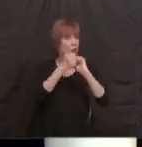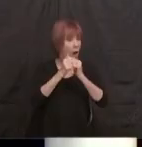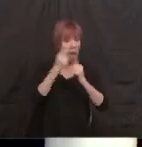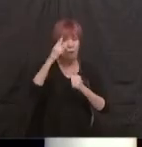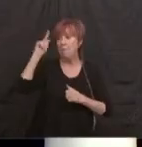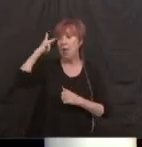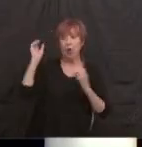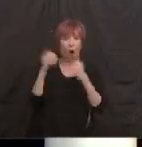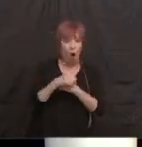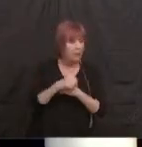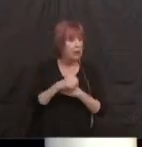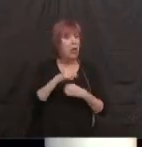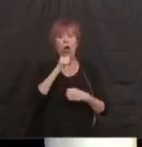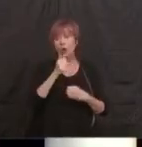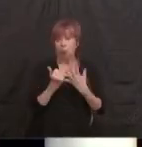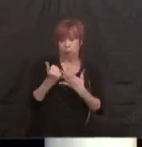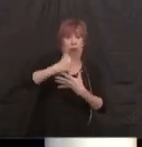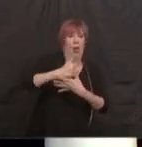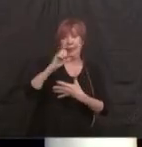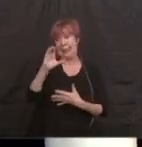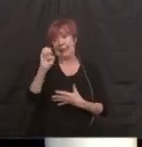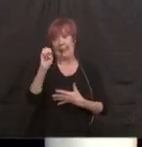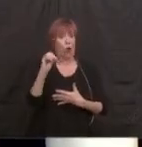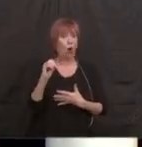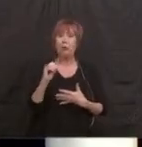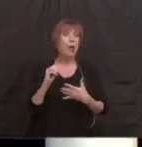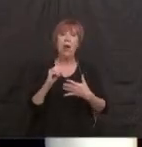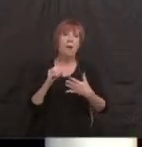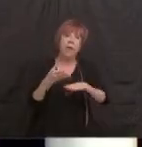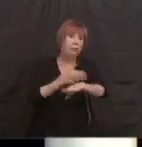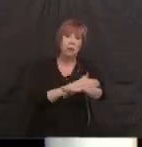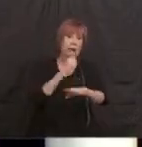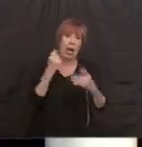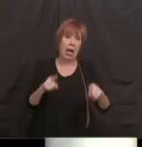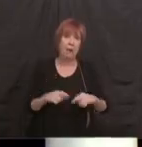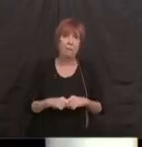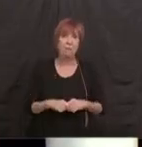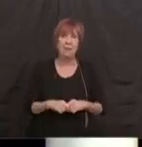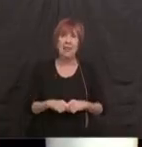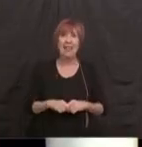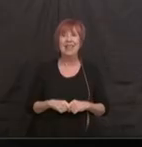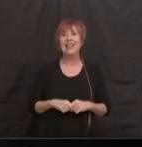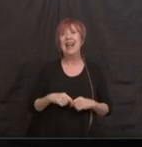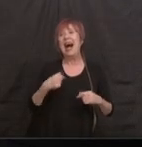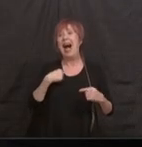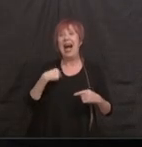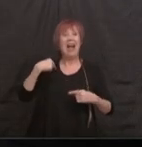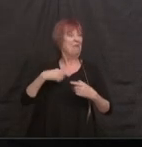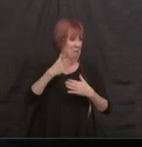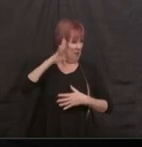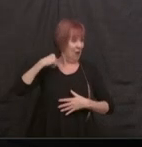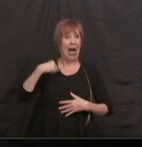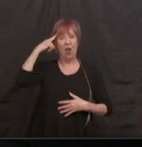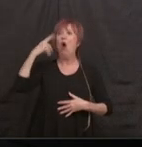going to happen. So that is how we've changed. I honestly thought that we were going to march and then go back to our lives.